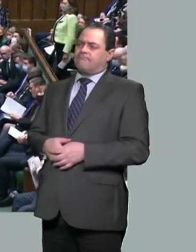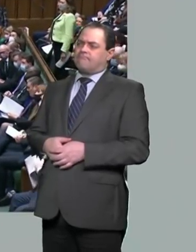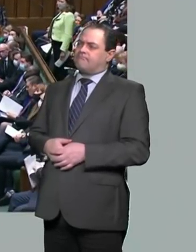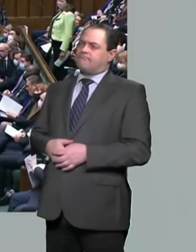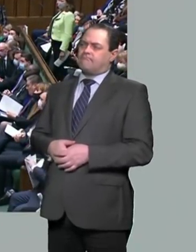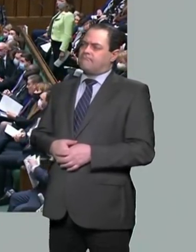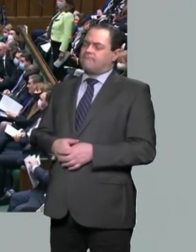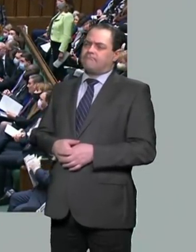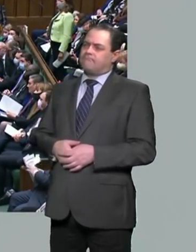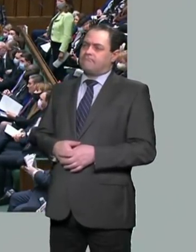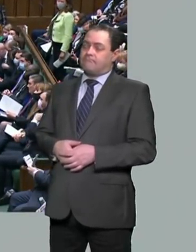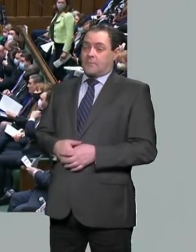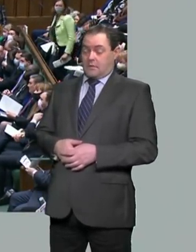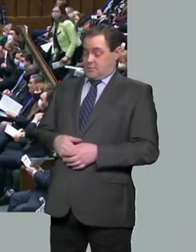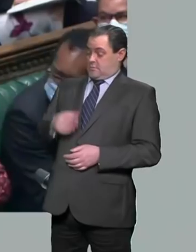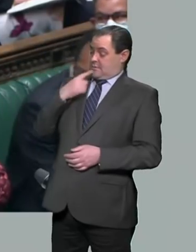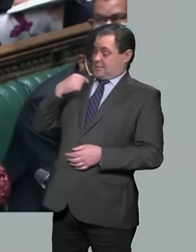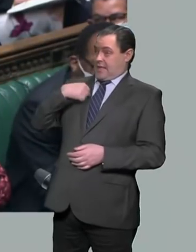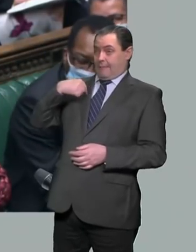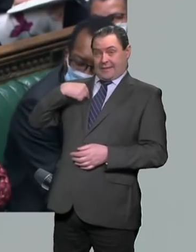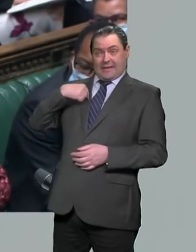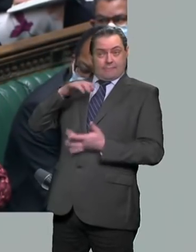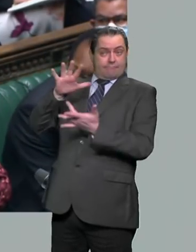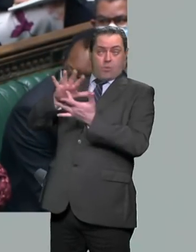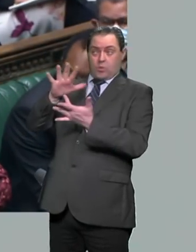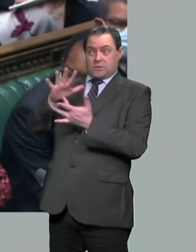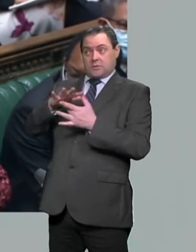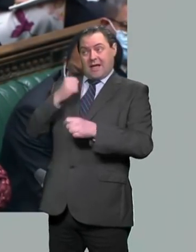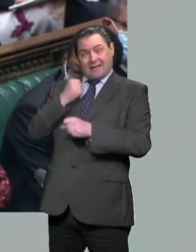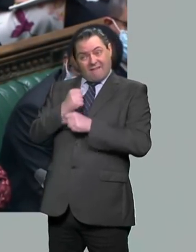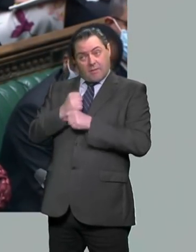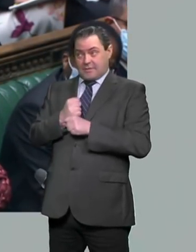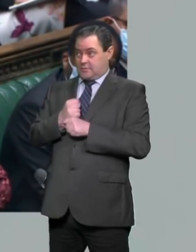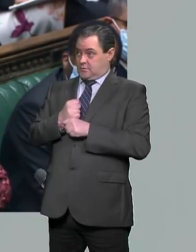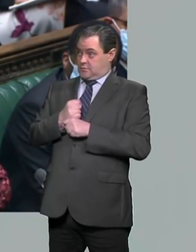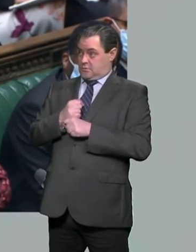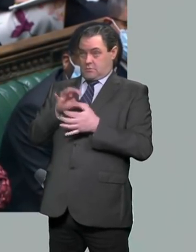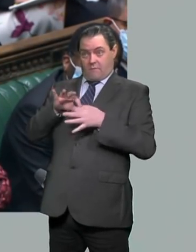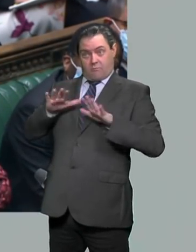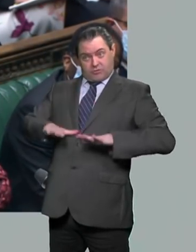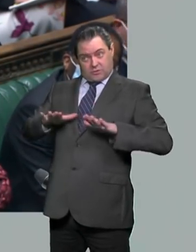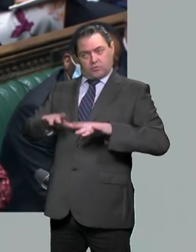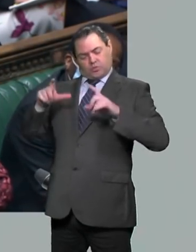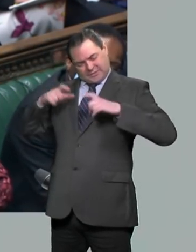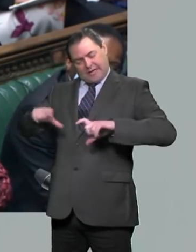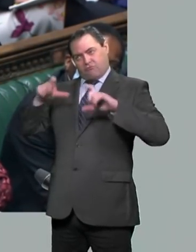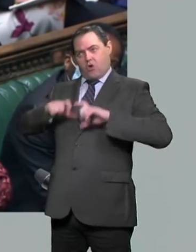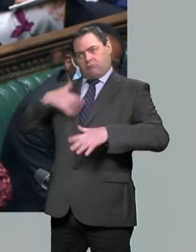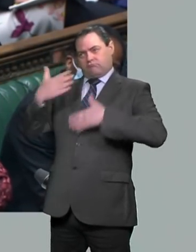what it tells me that it is more vital than ever for the government of this country to get on with the